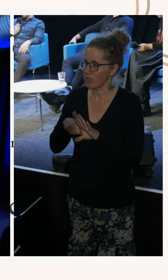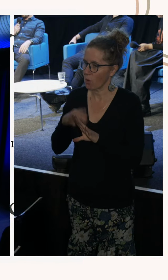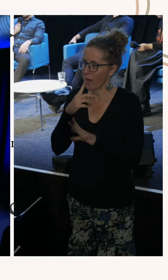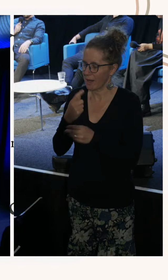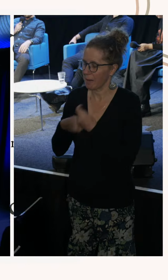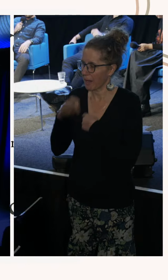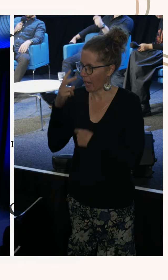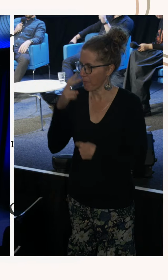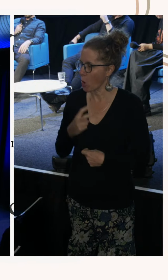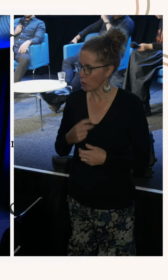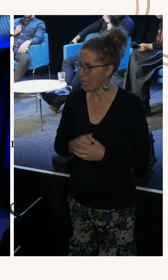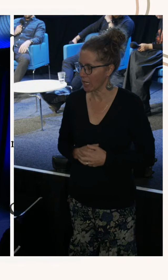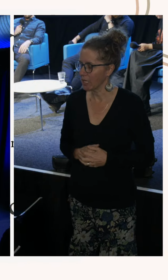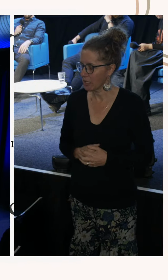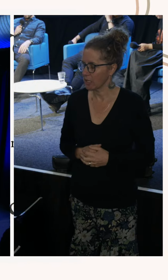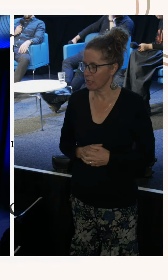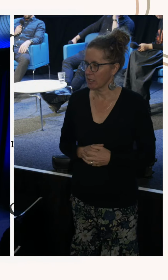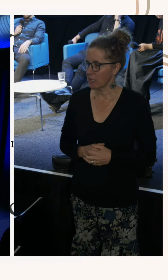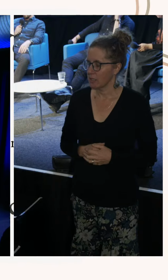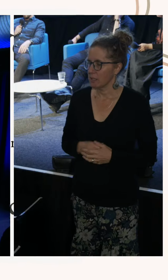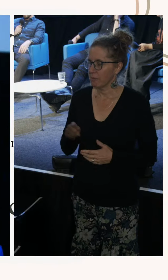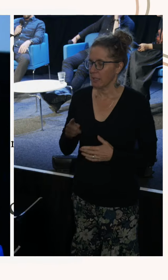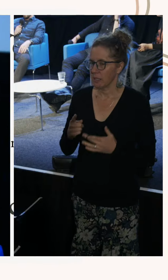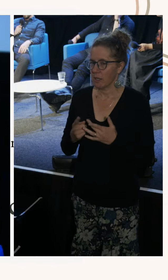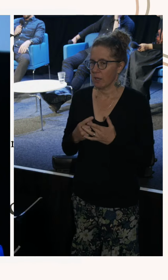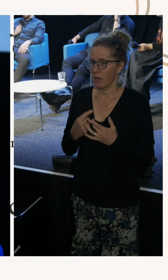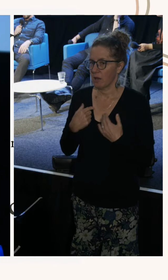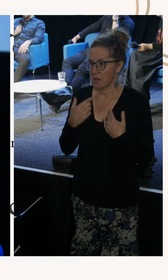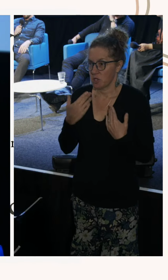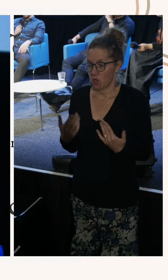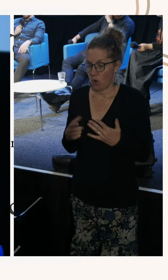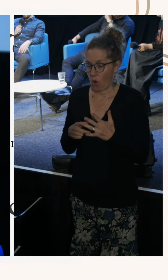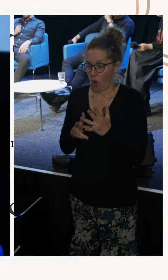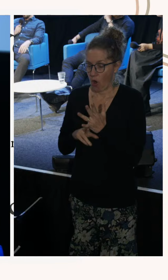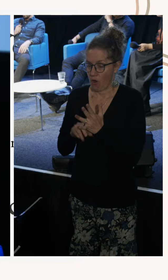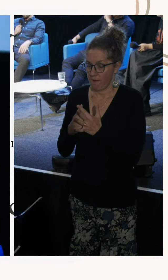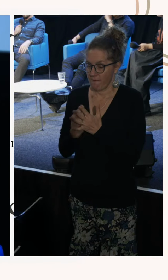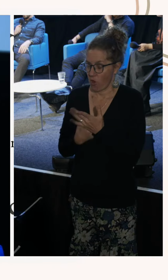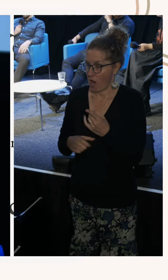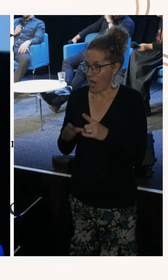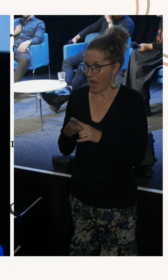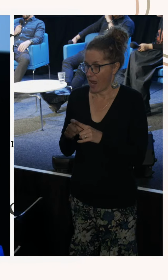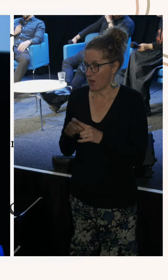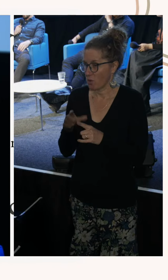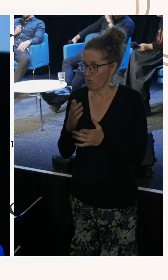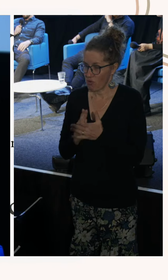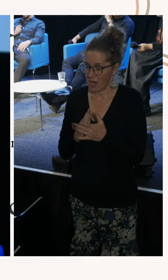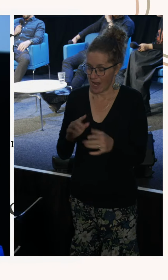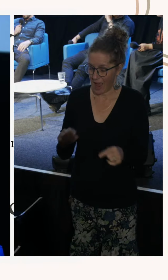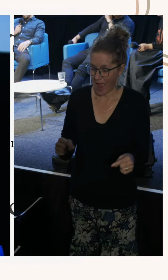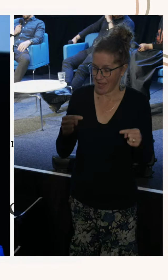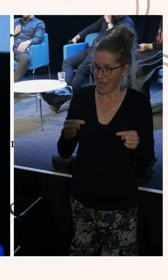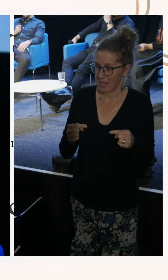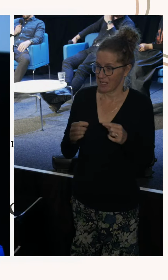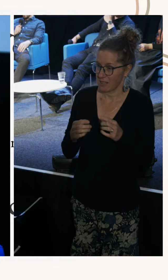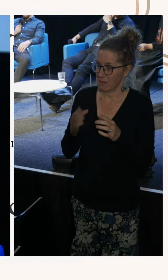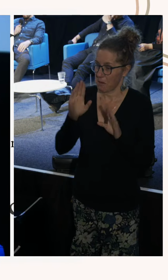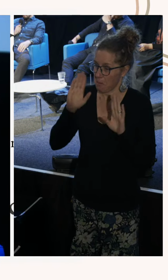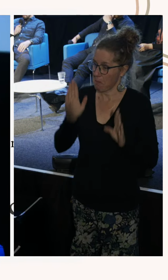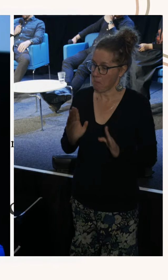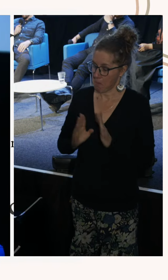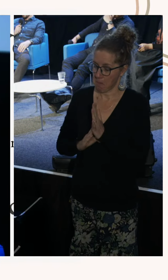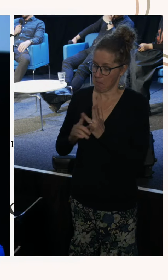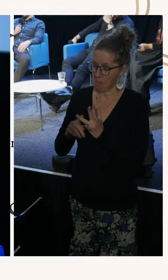older. But then I also think that I don't know that Overland was ever too opposed to modernism. You